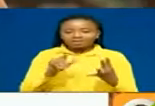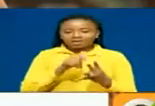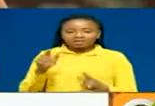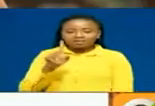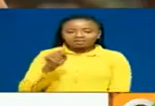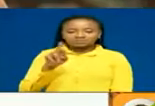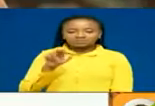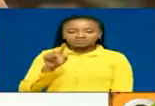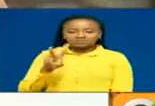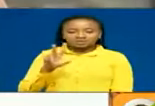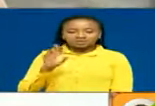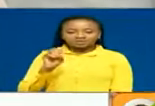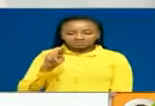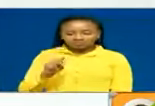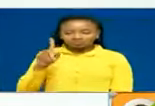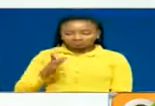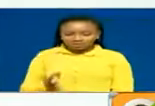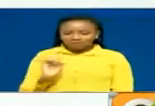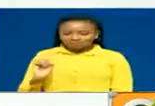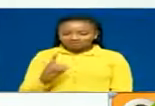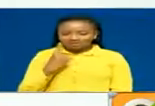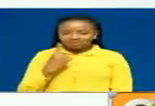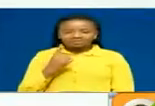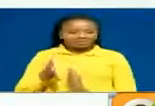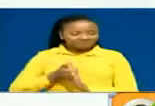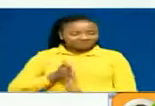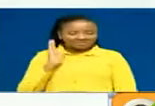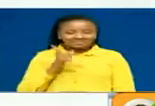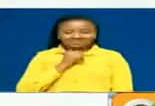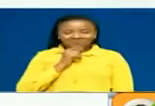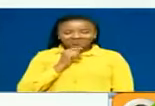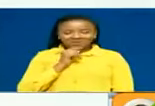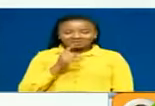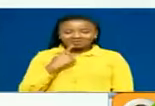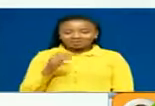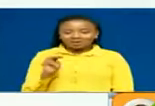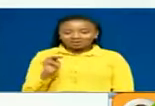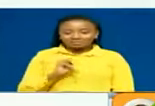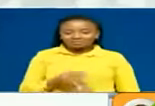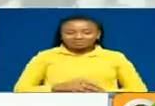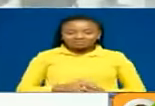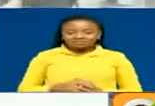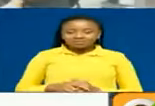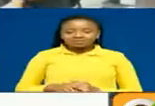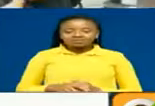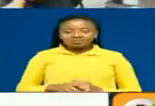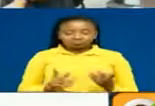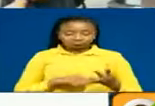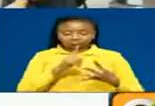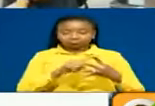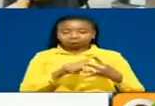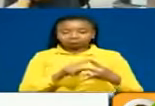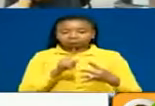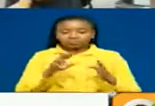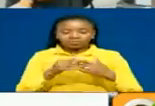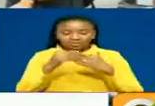Brommel, who is currently the world's fastest man in the 100-meter race. Bakkali is among elite athletes, international athletes, I should